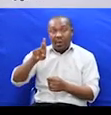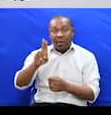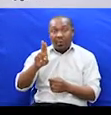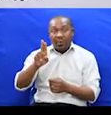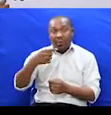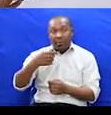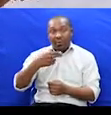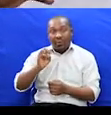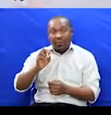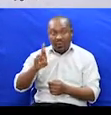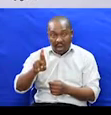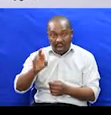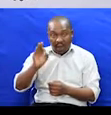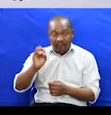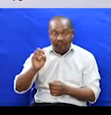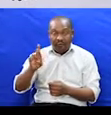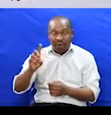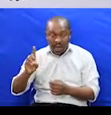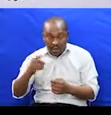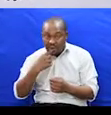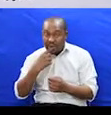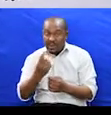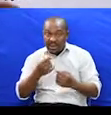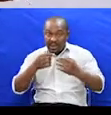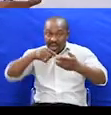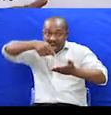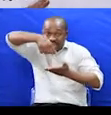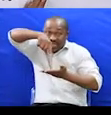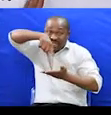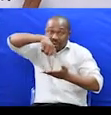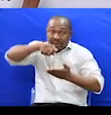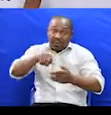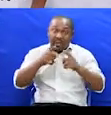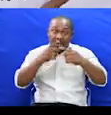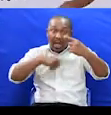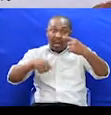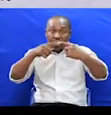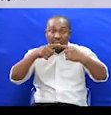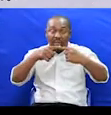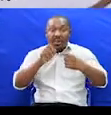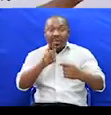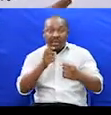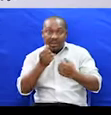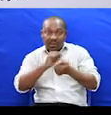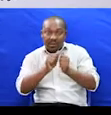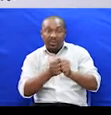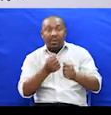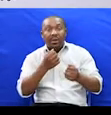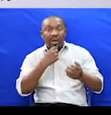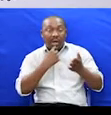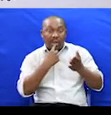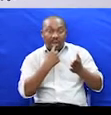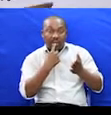atom, and from that center of the atom there is a nucleus.